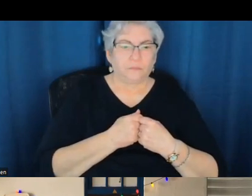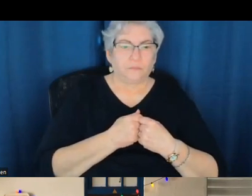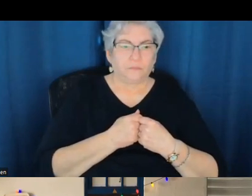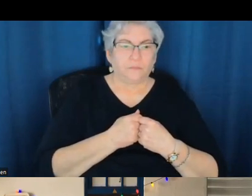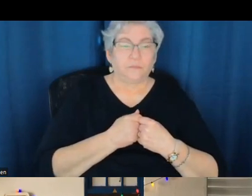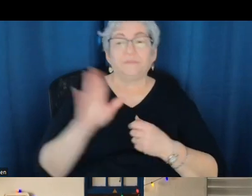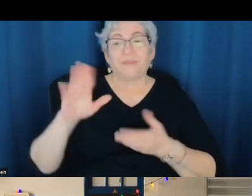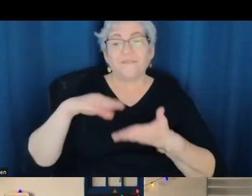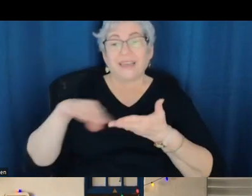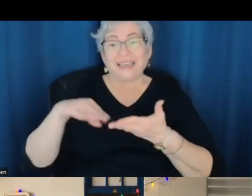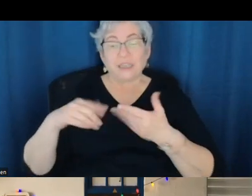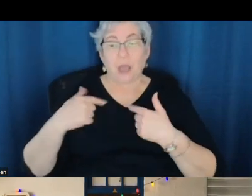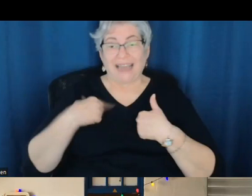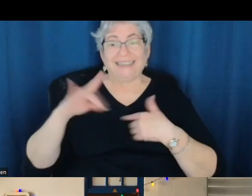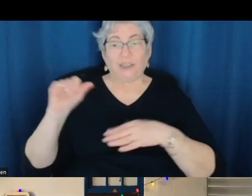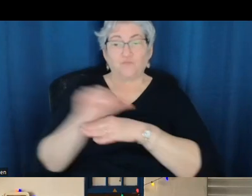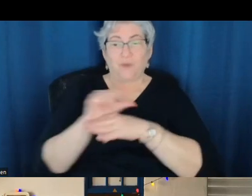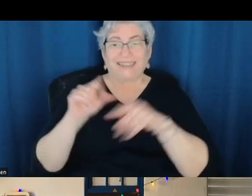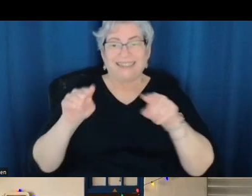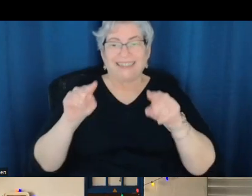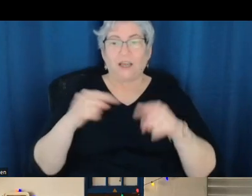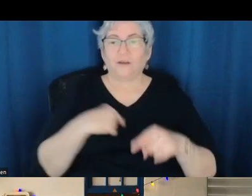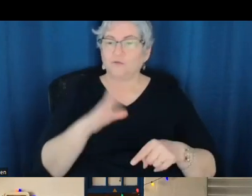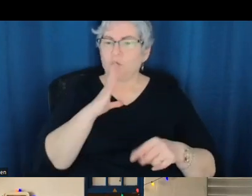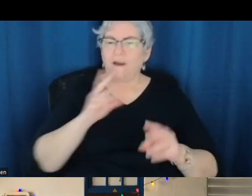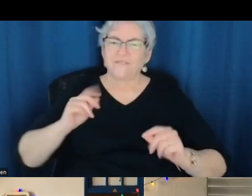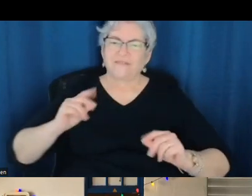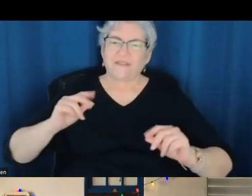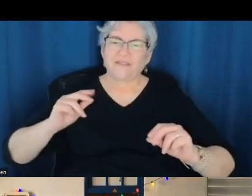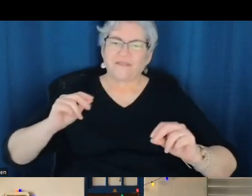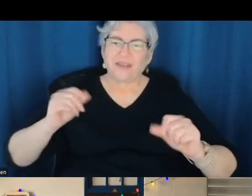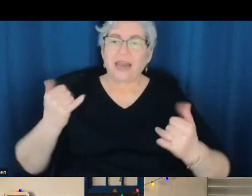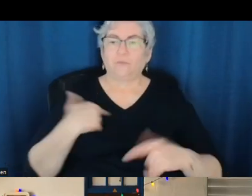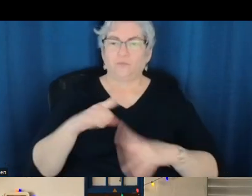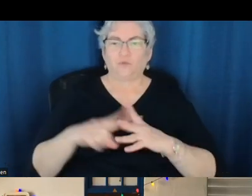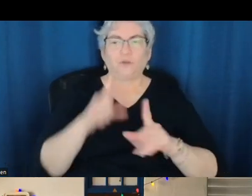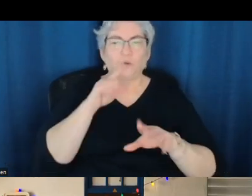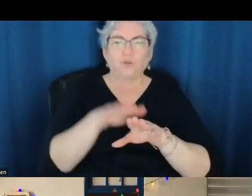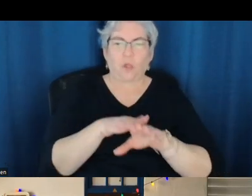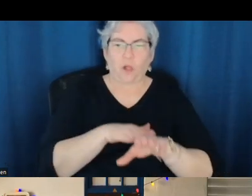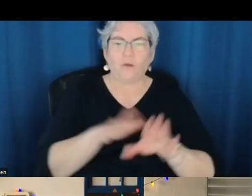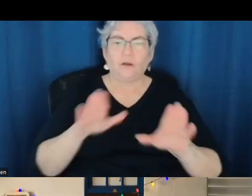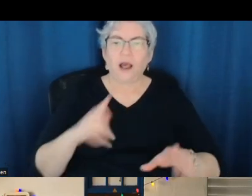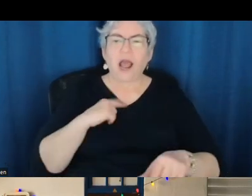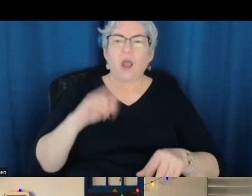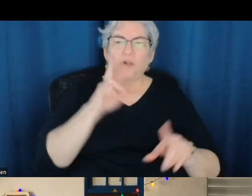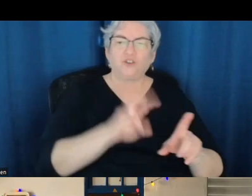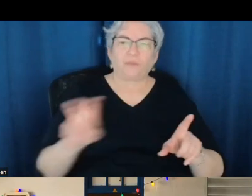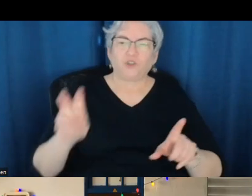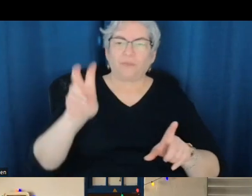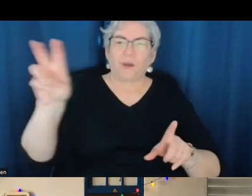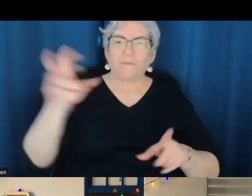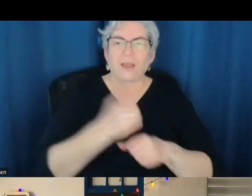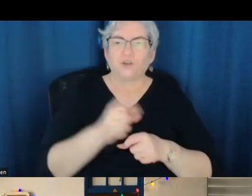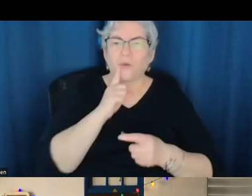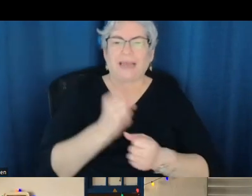And forgive me, when I practiced this, I was speaking much faster and I'm trying to slow down. So I'm gonna skip around a little bit to make sure that we get